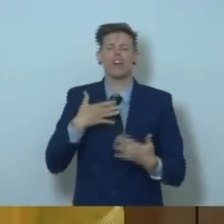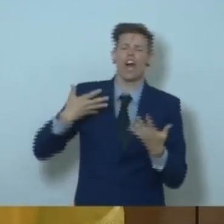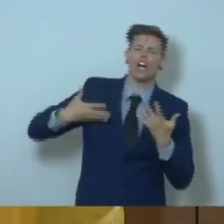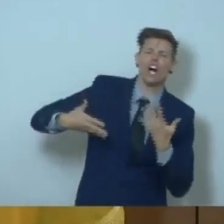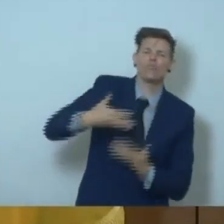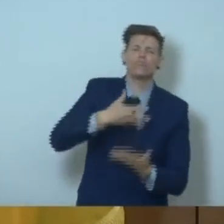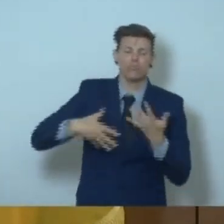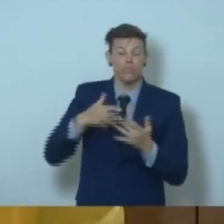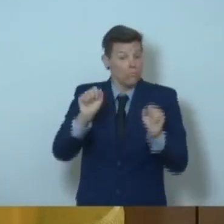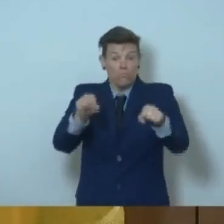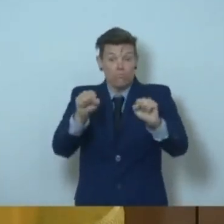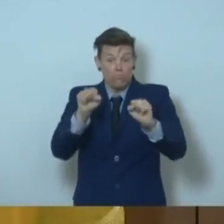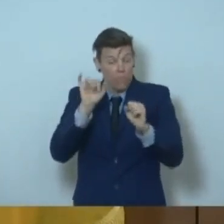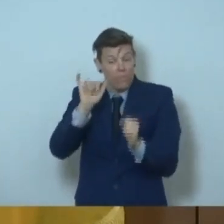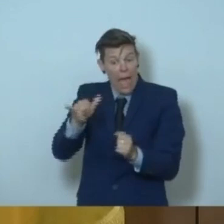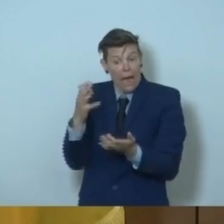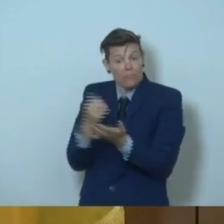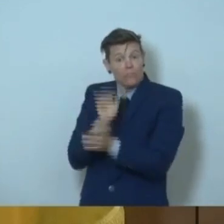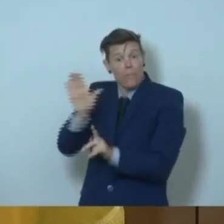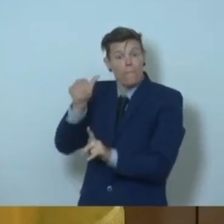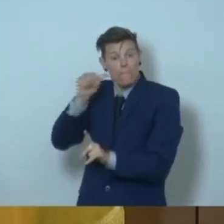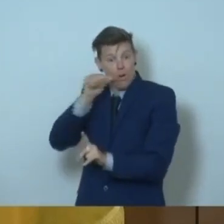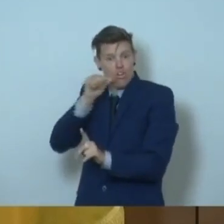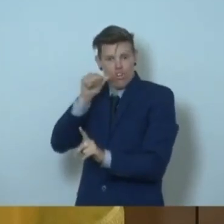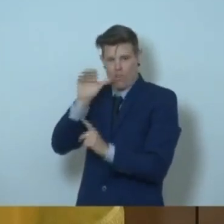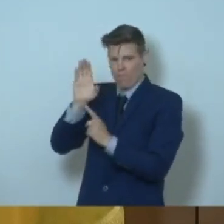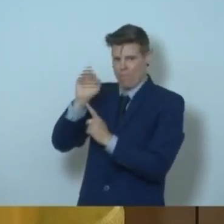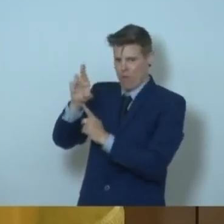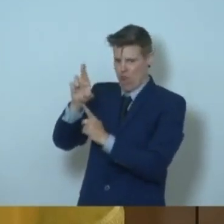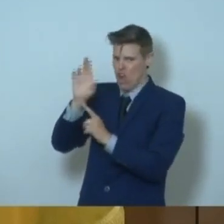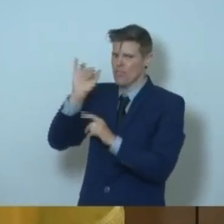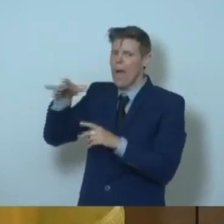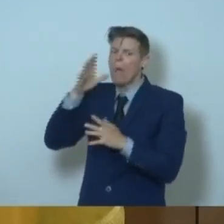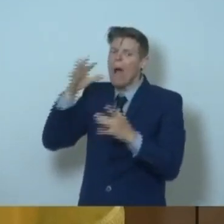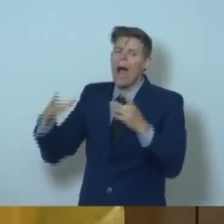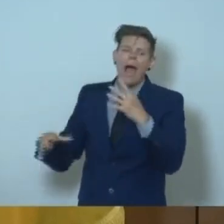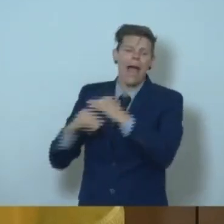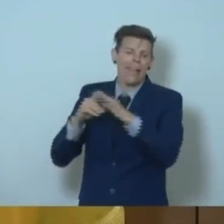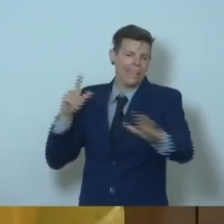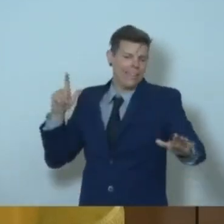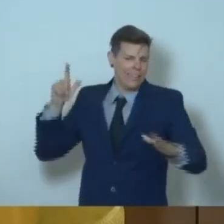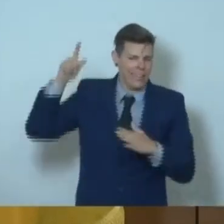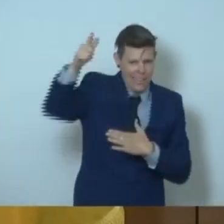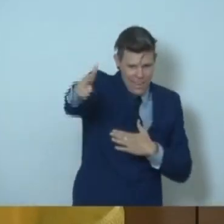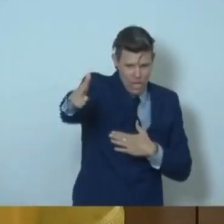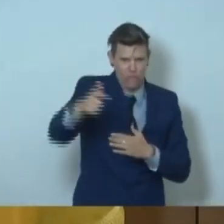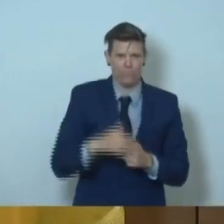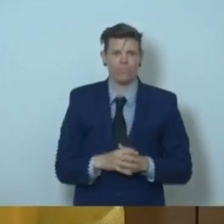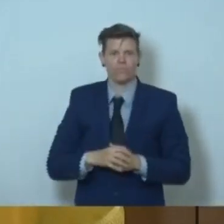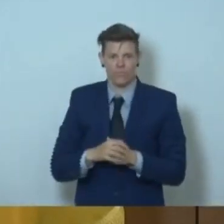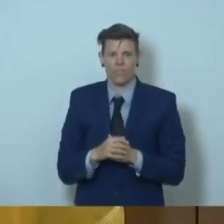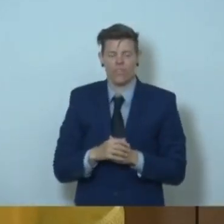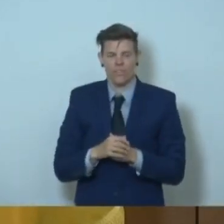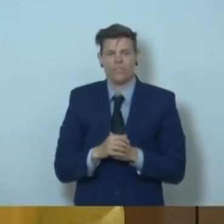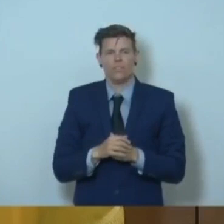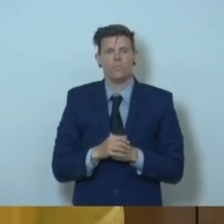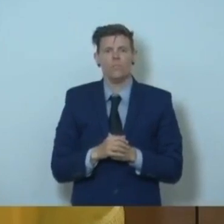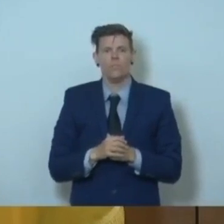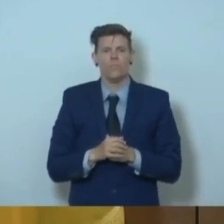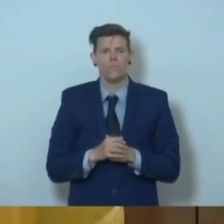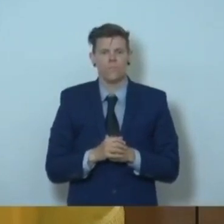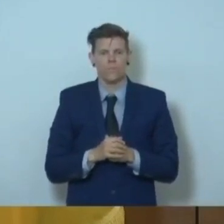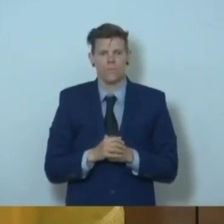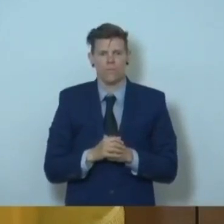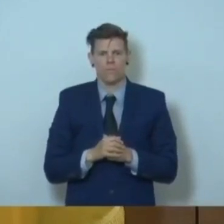should be able to do that. So bars are later. They're identified in phase 2. risk behavior, duration, number